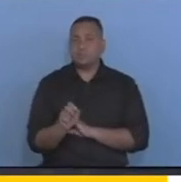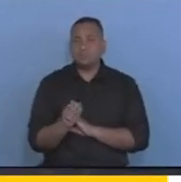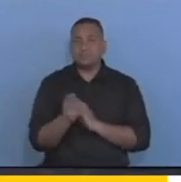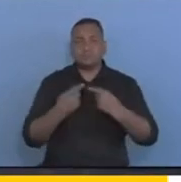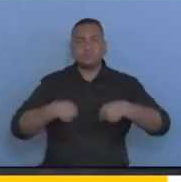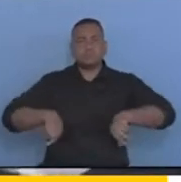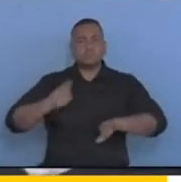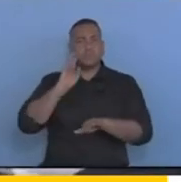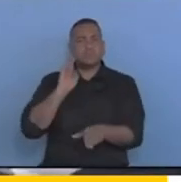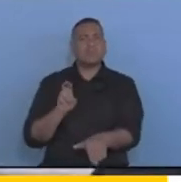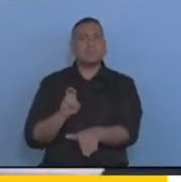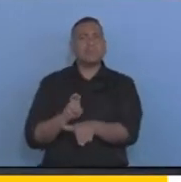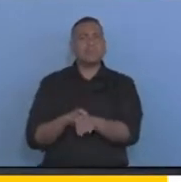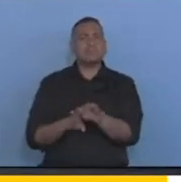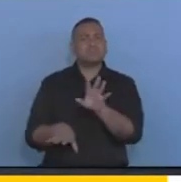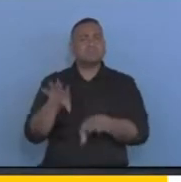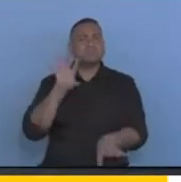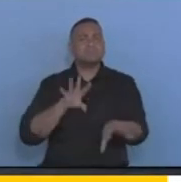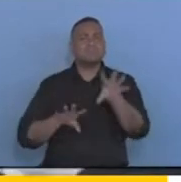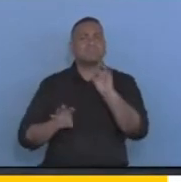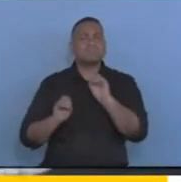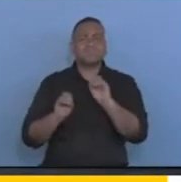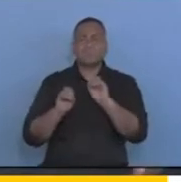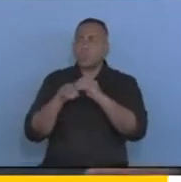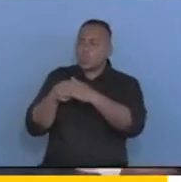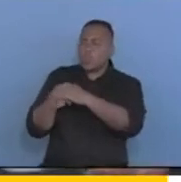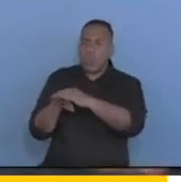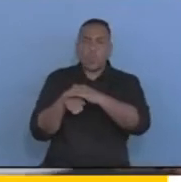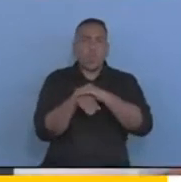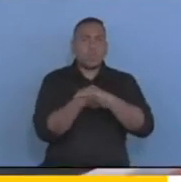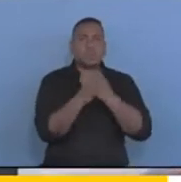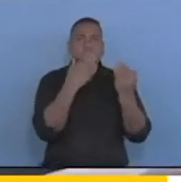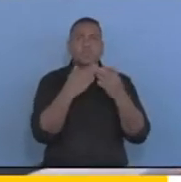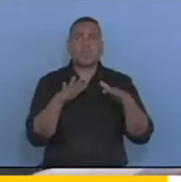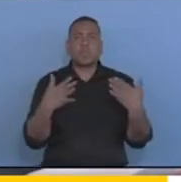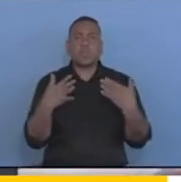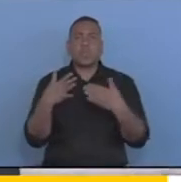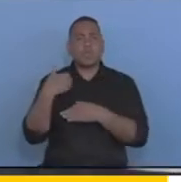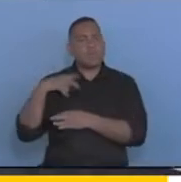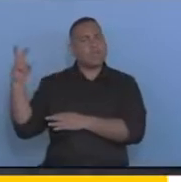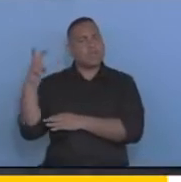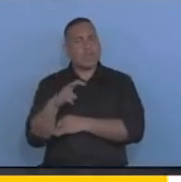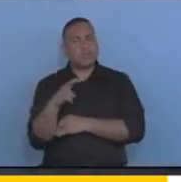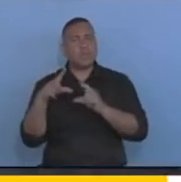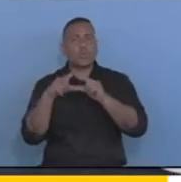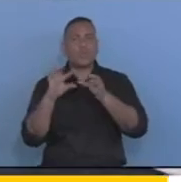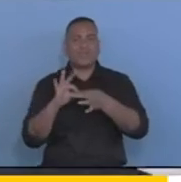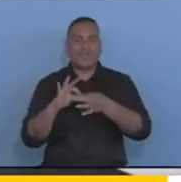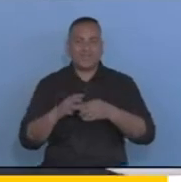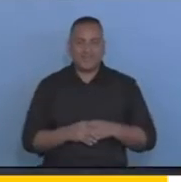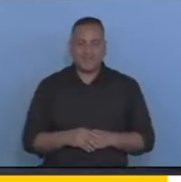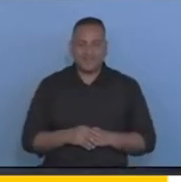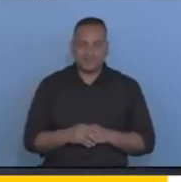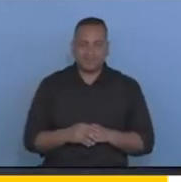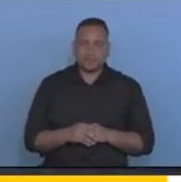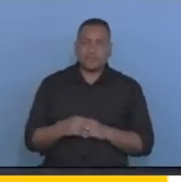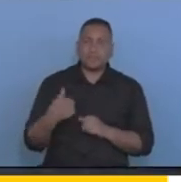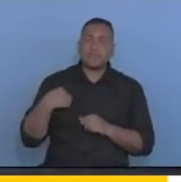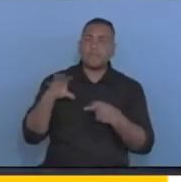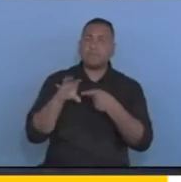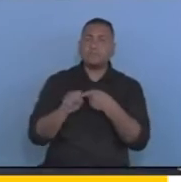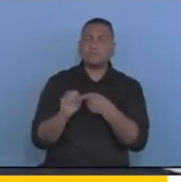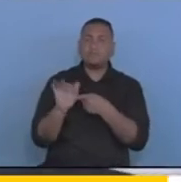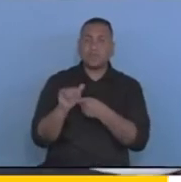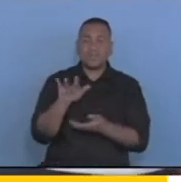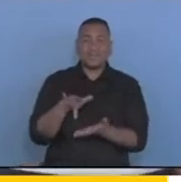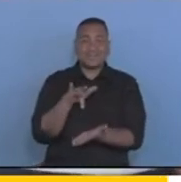you really want to go, trust me, this is the one you want. For and sure. Where we find ourselves, we sort of nestled between two,